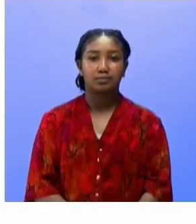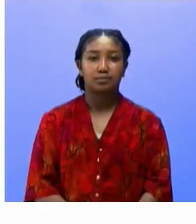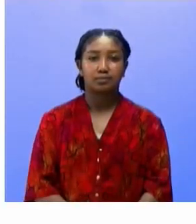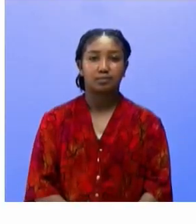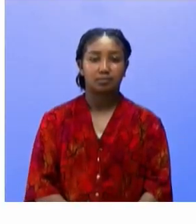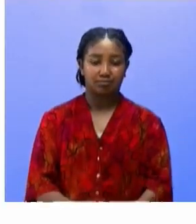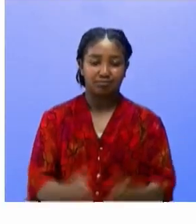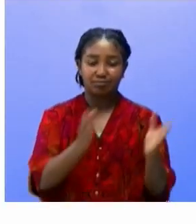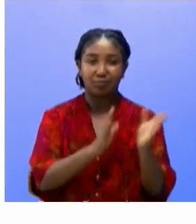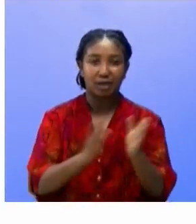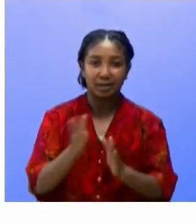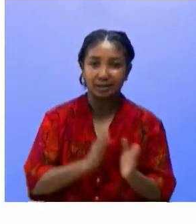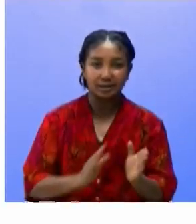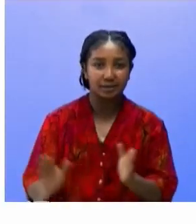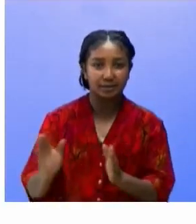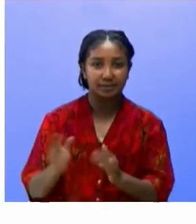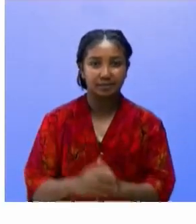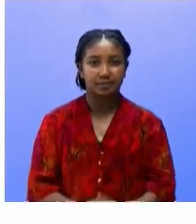made